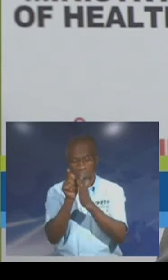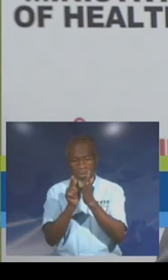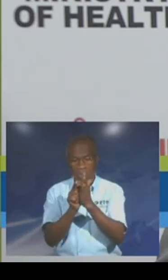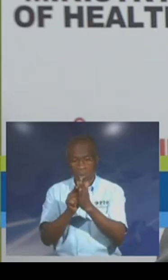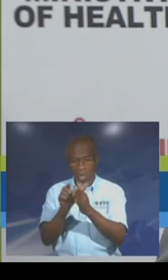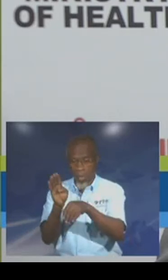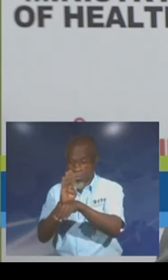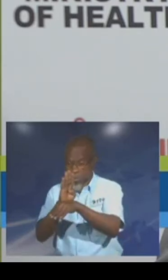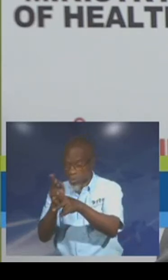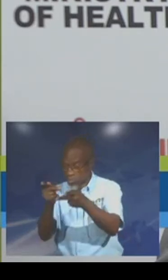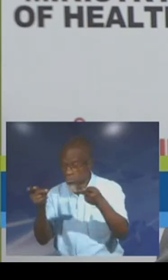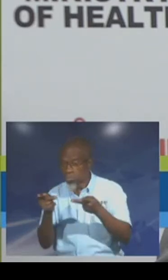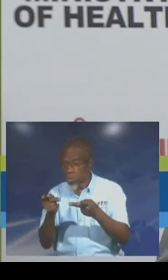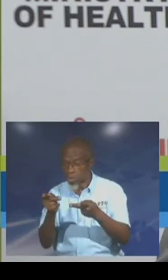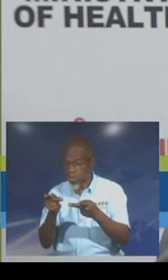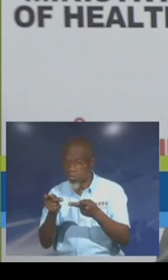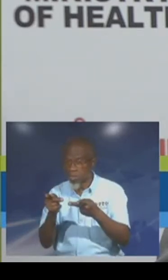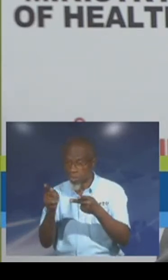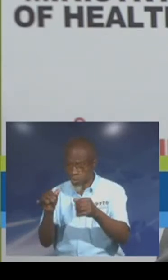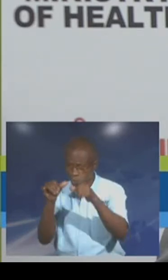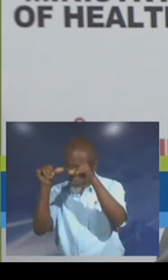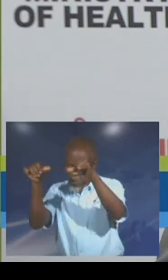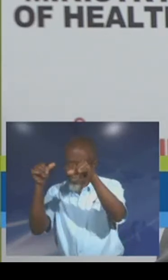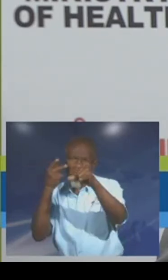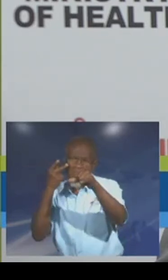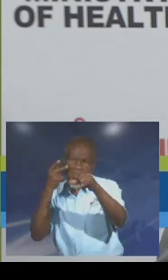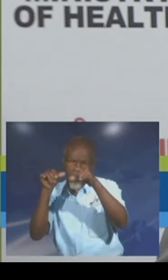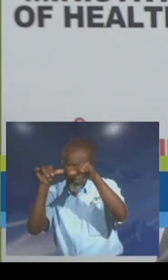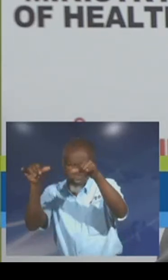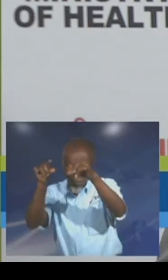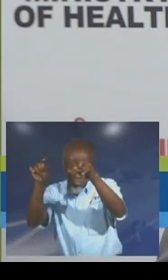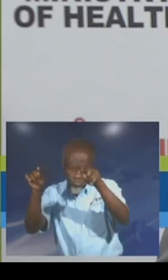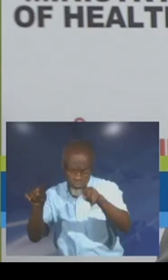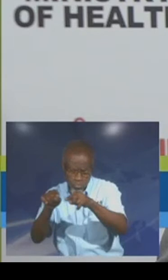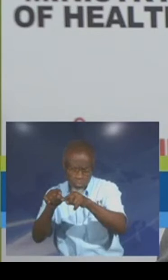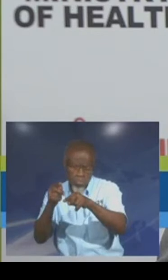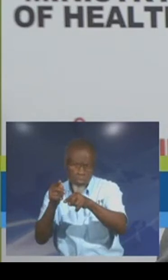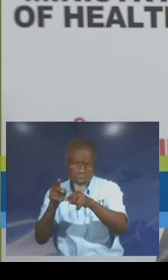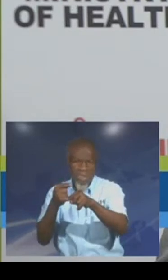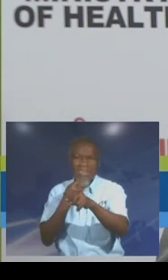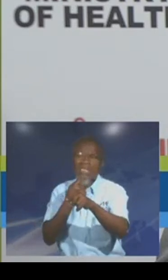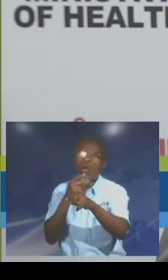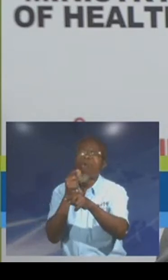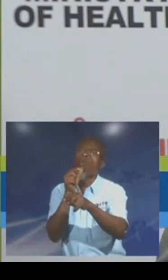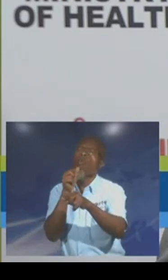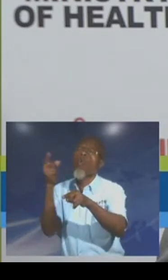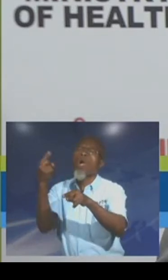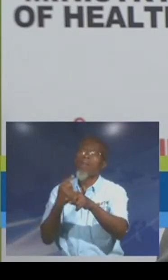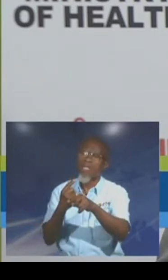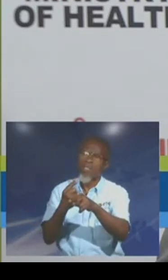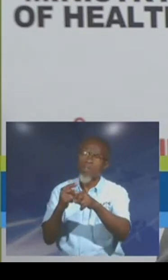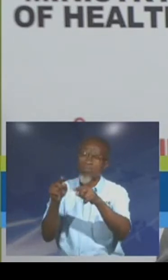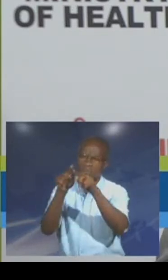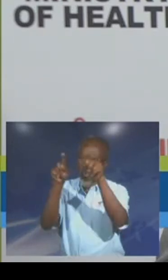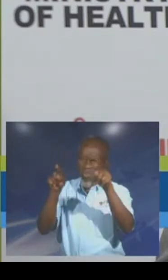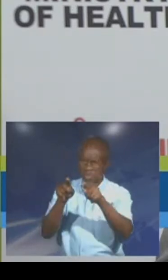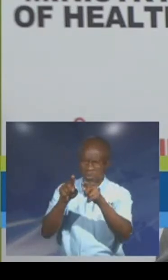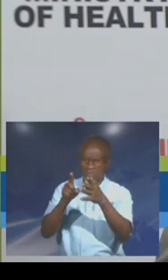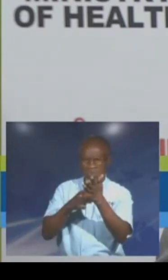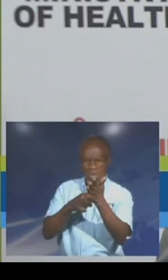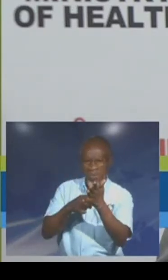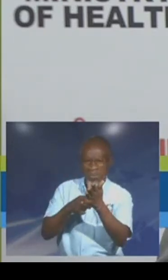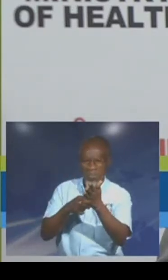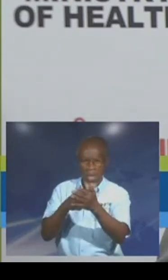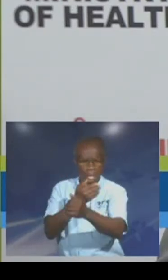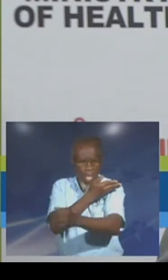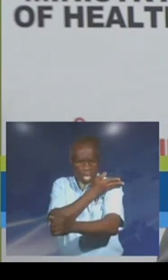business place, and you will see the signs, a business place can determine who comes in. You will see signs saying no